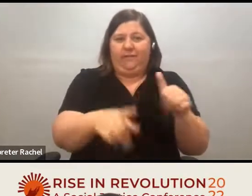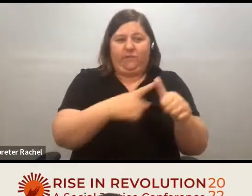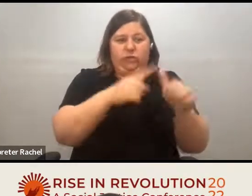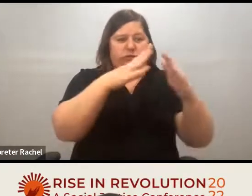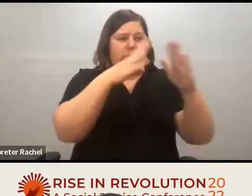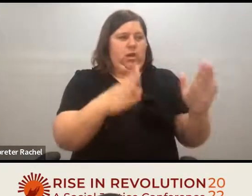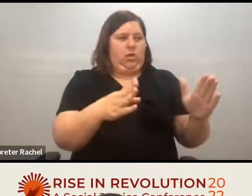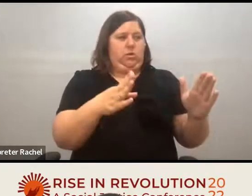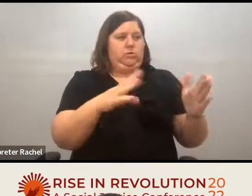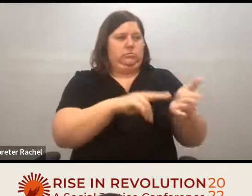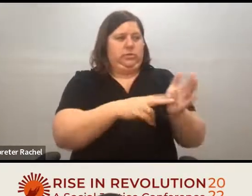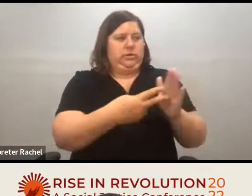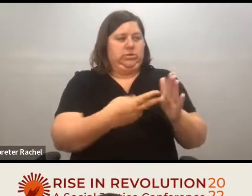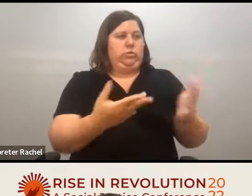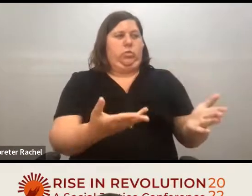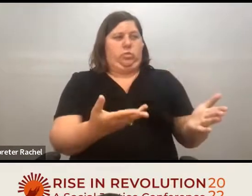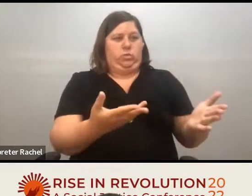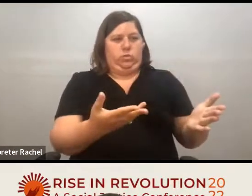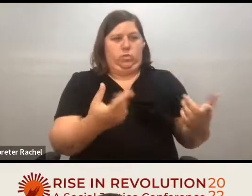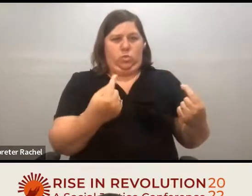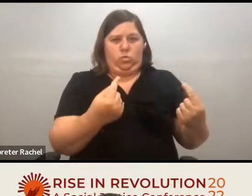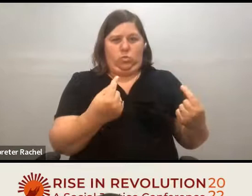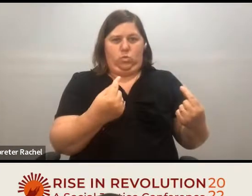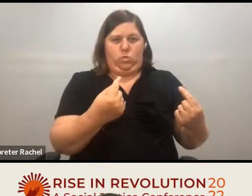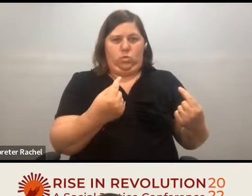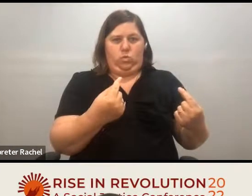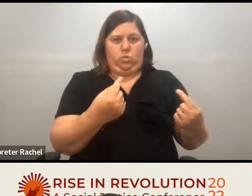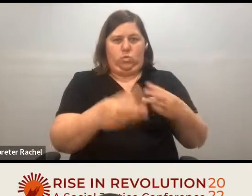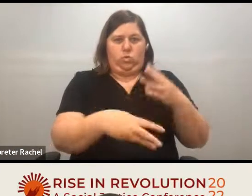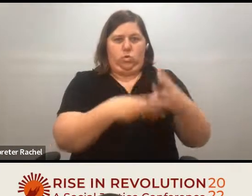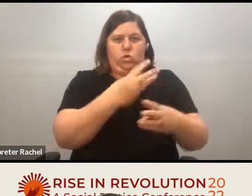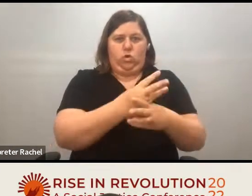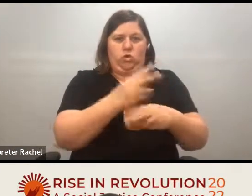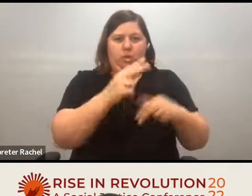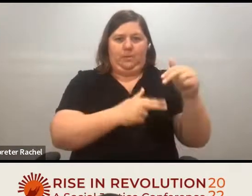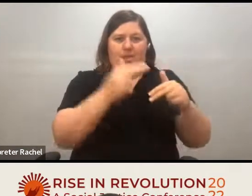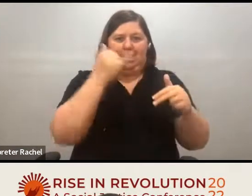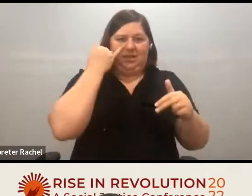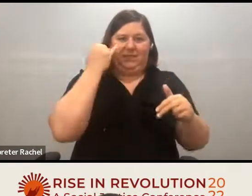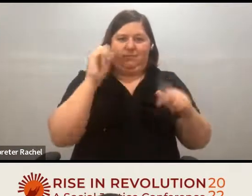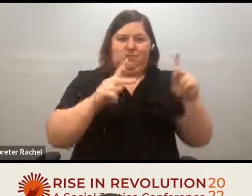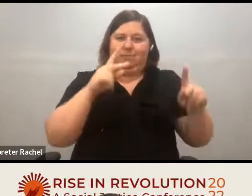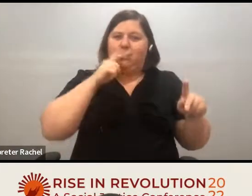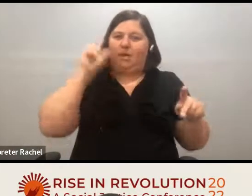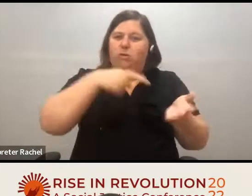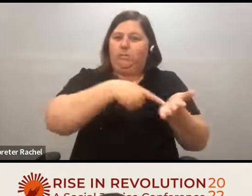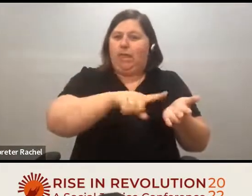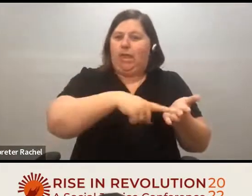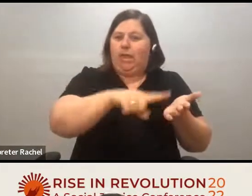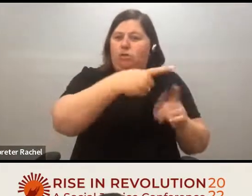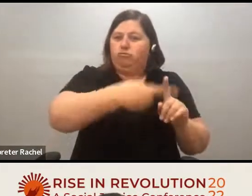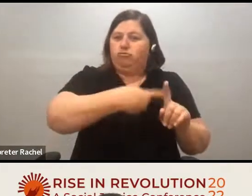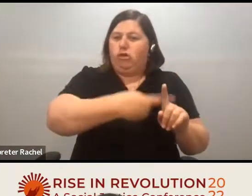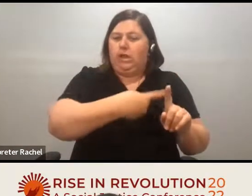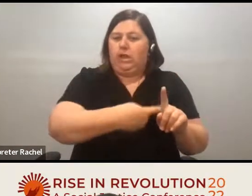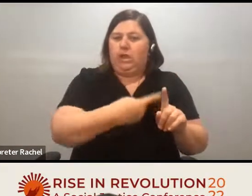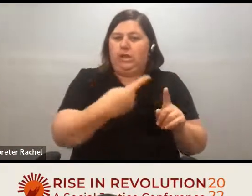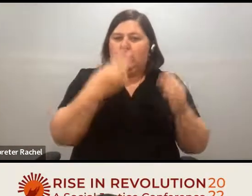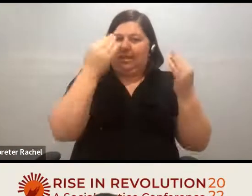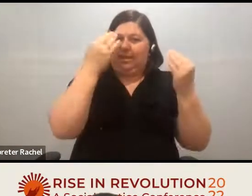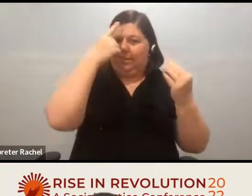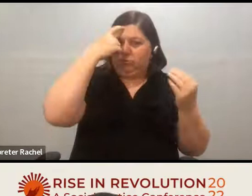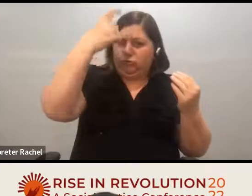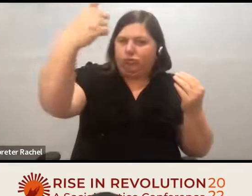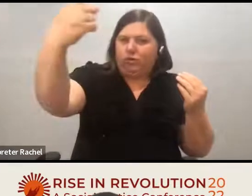comes kind of like, you know, what kind of world would we build if people didn't have to pay rent? You know, so we're getting to kind of dream a little